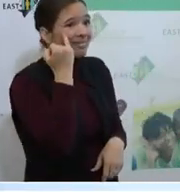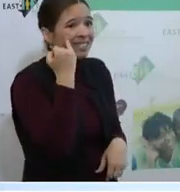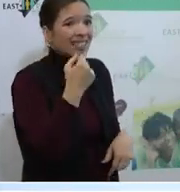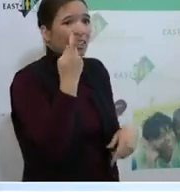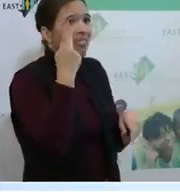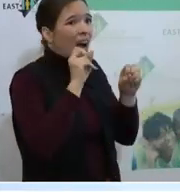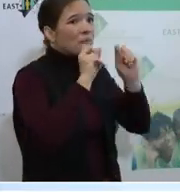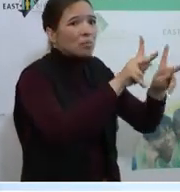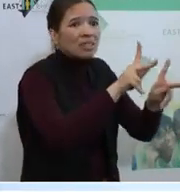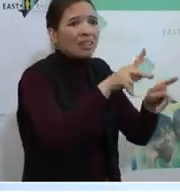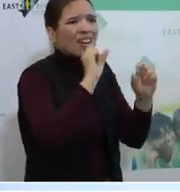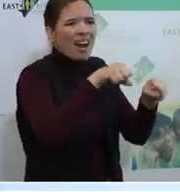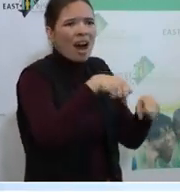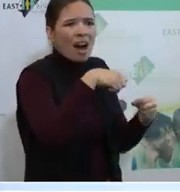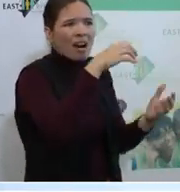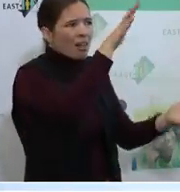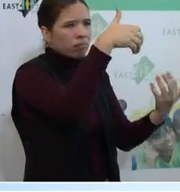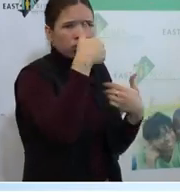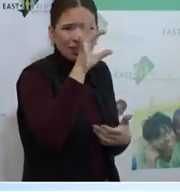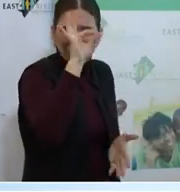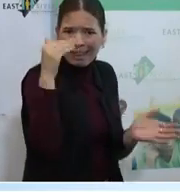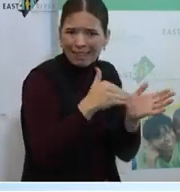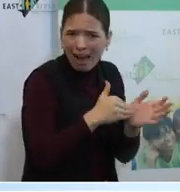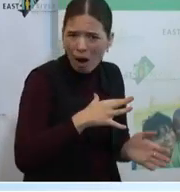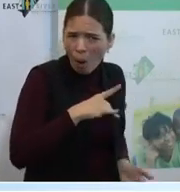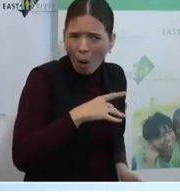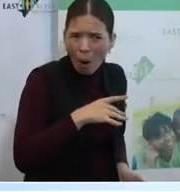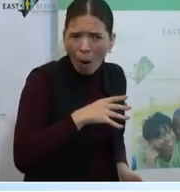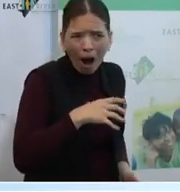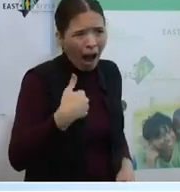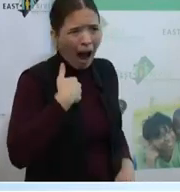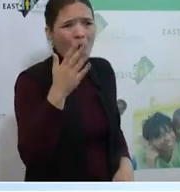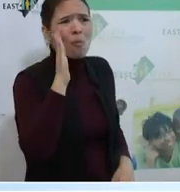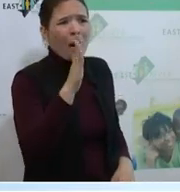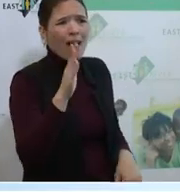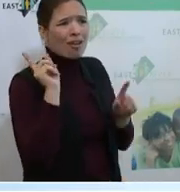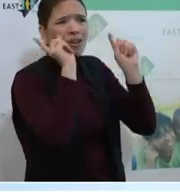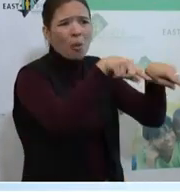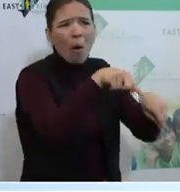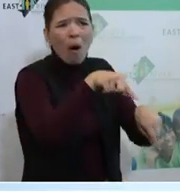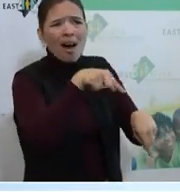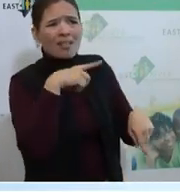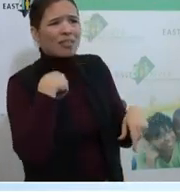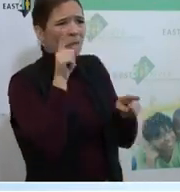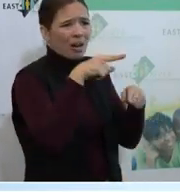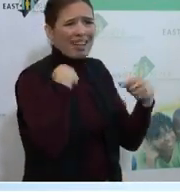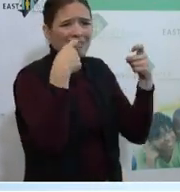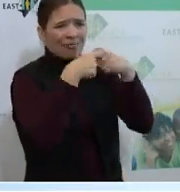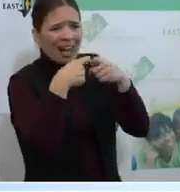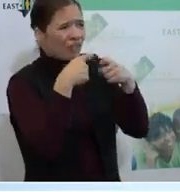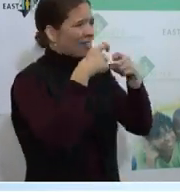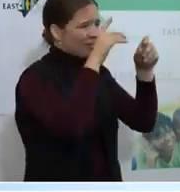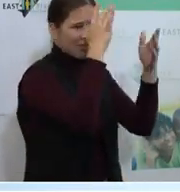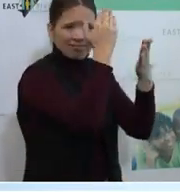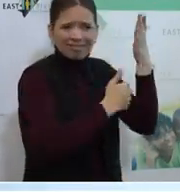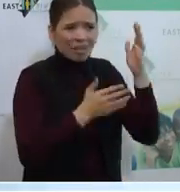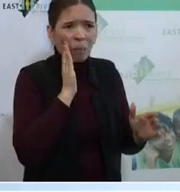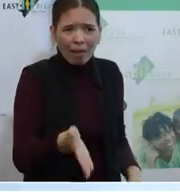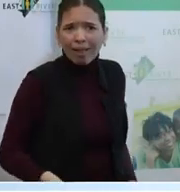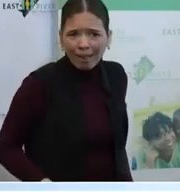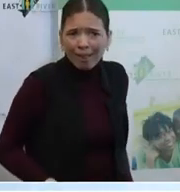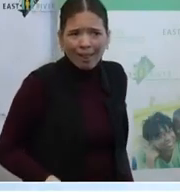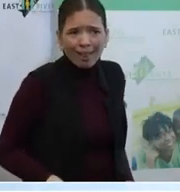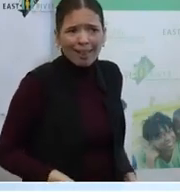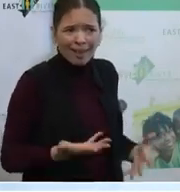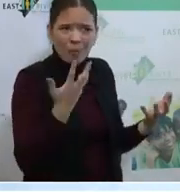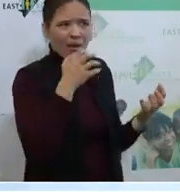library. I'm going to be all of those kind of people to get my $9,000. And I'm not going to stand up in front